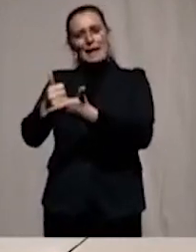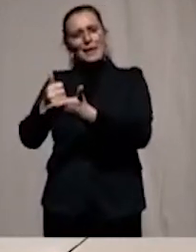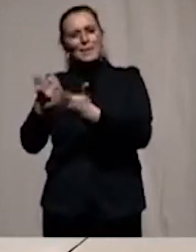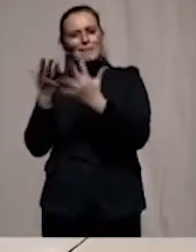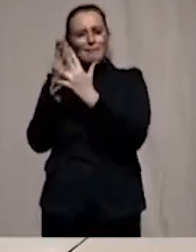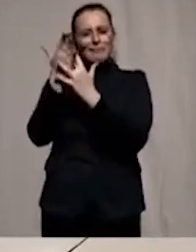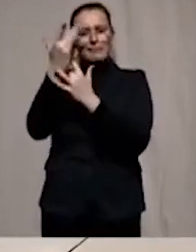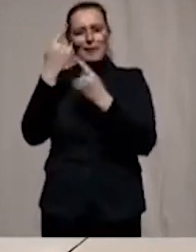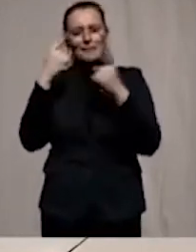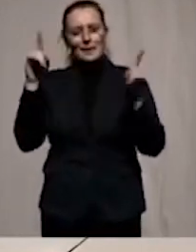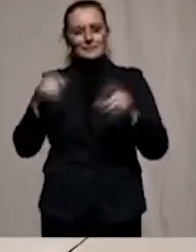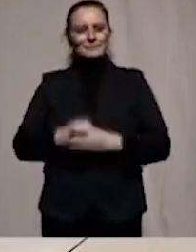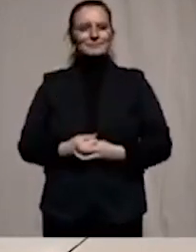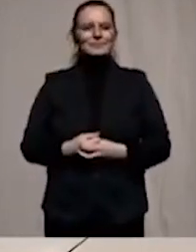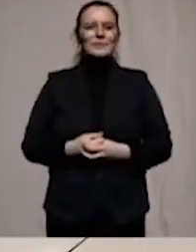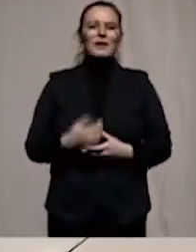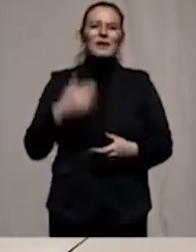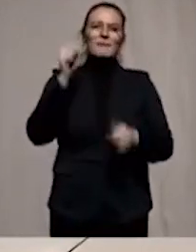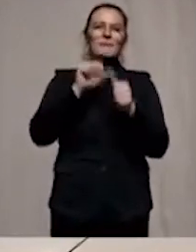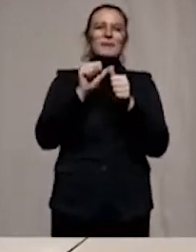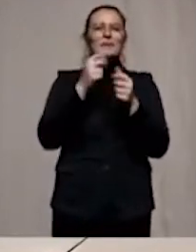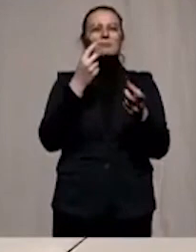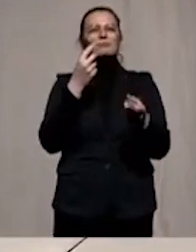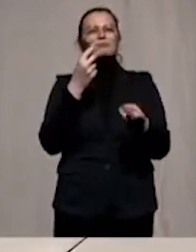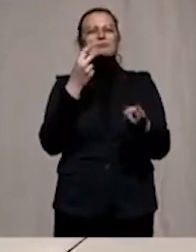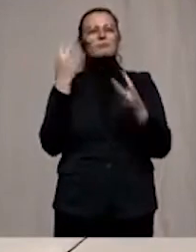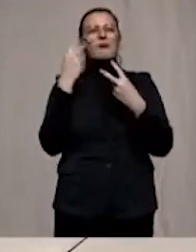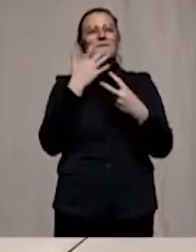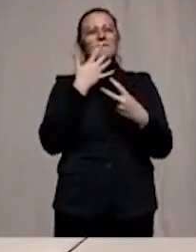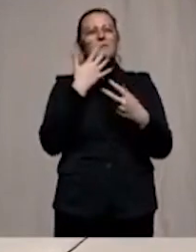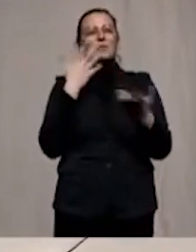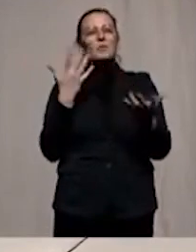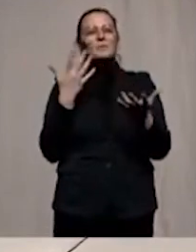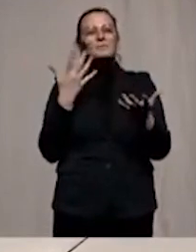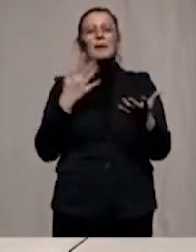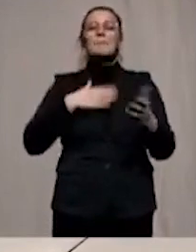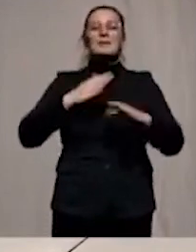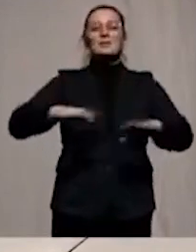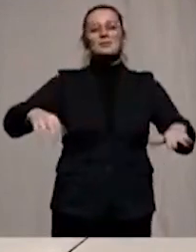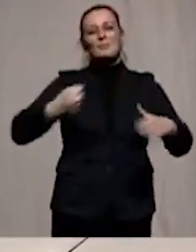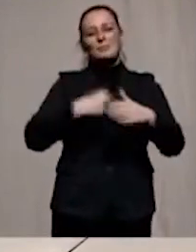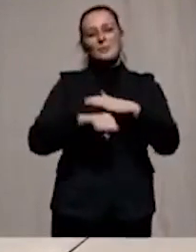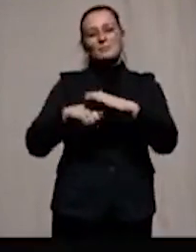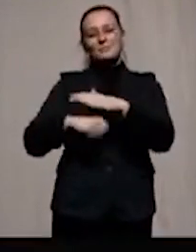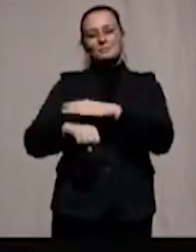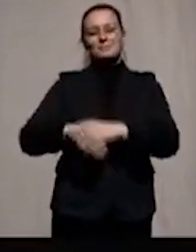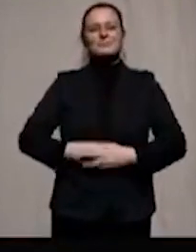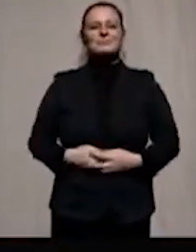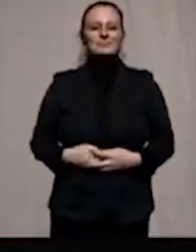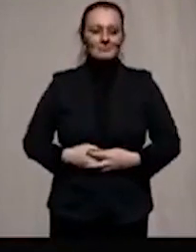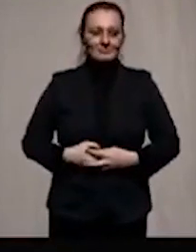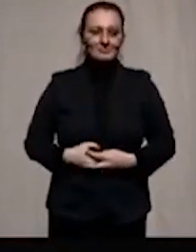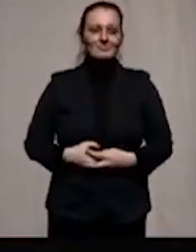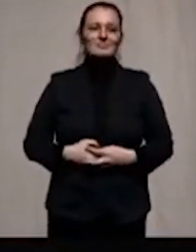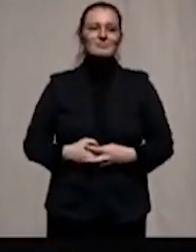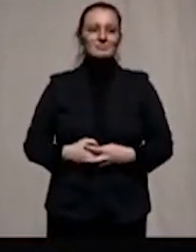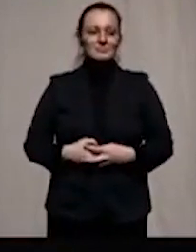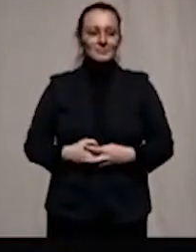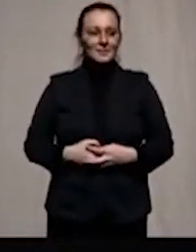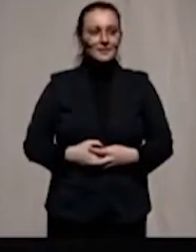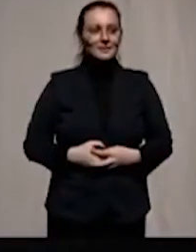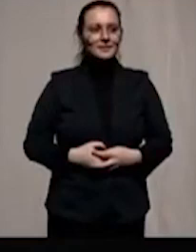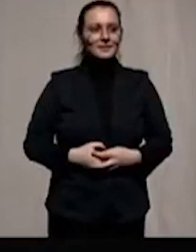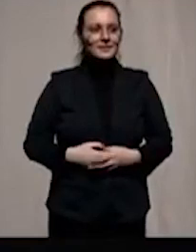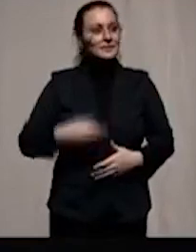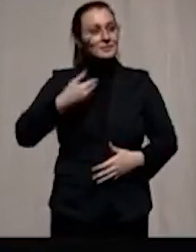say my favorite memory would be the birth of my children. Wicked. Awesome. Hi,